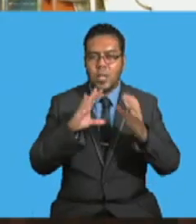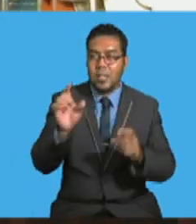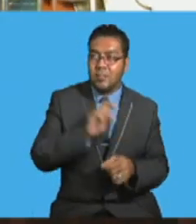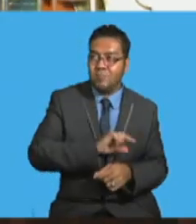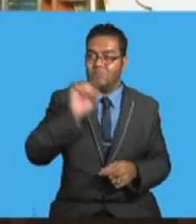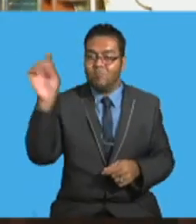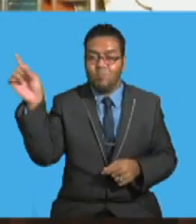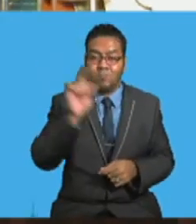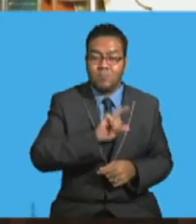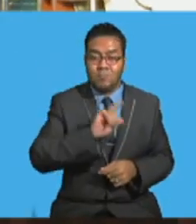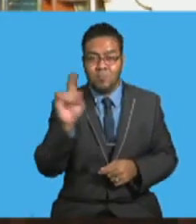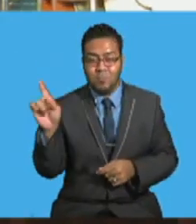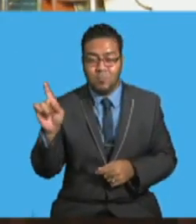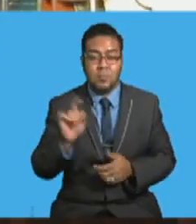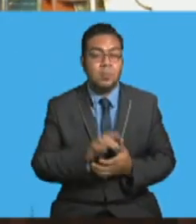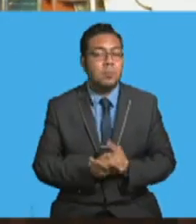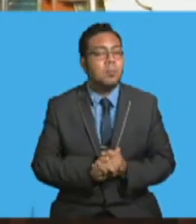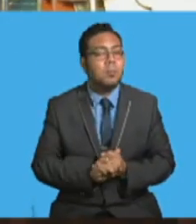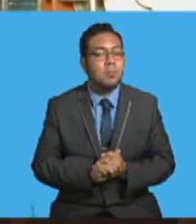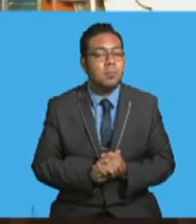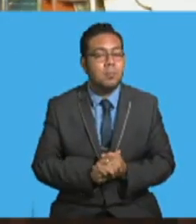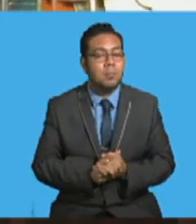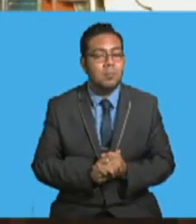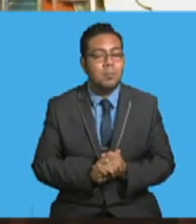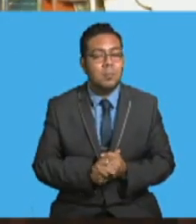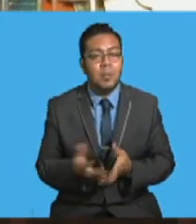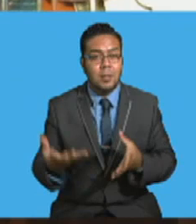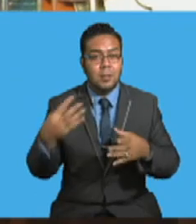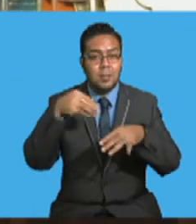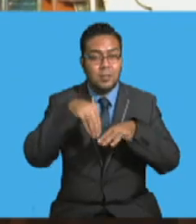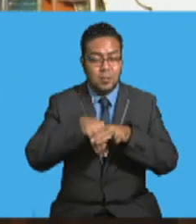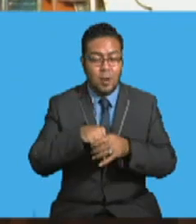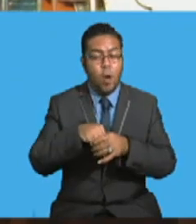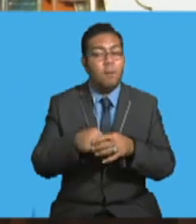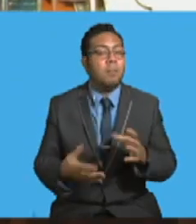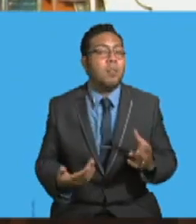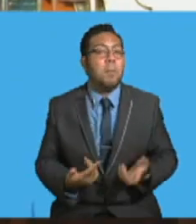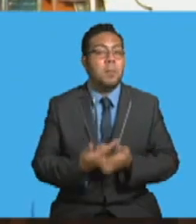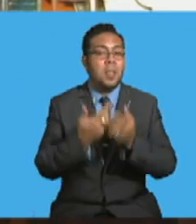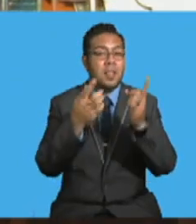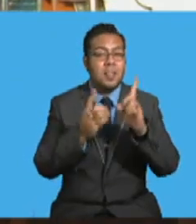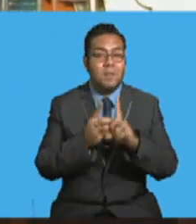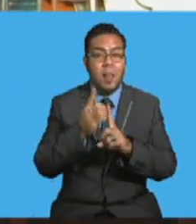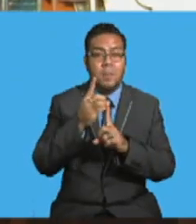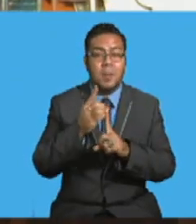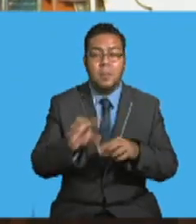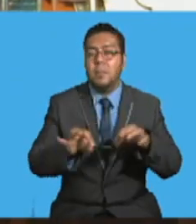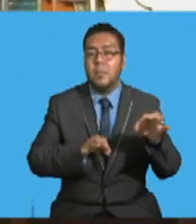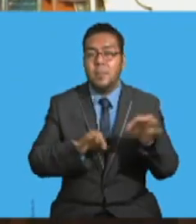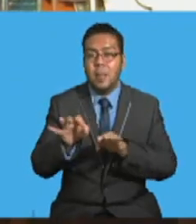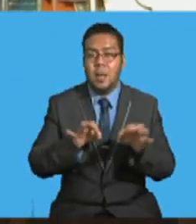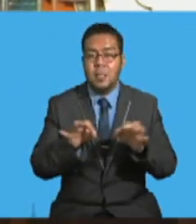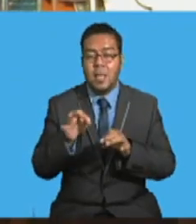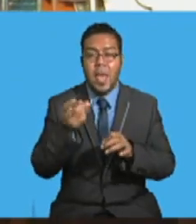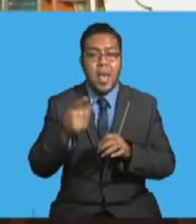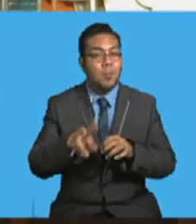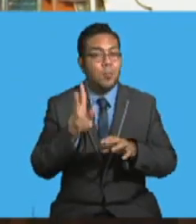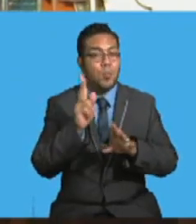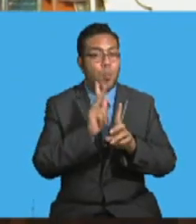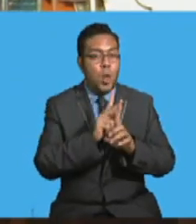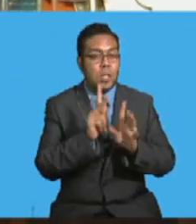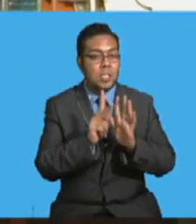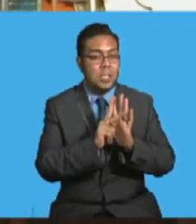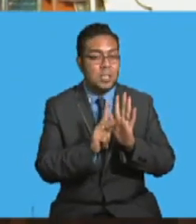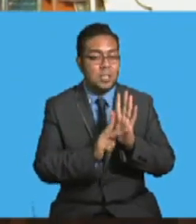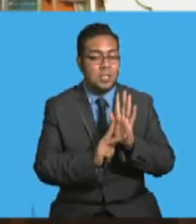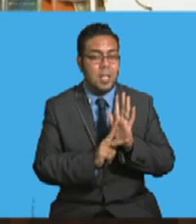the synergy and integration of the major development strategies, planning, and policies, something that I